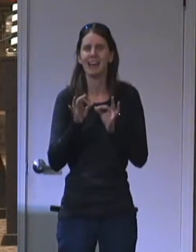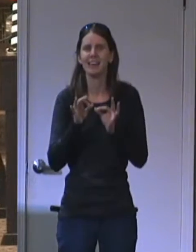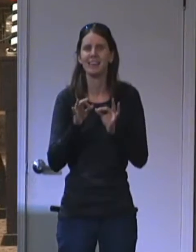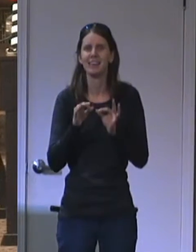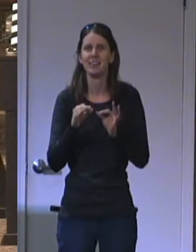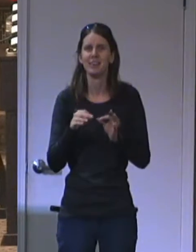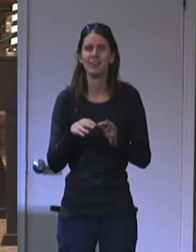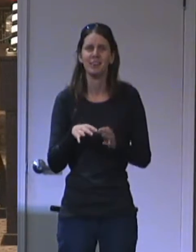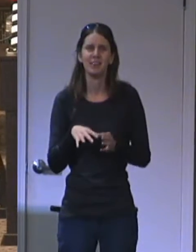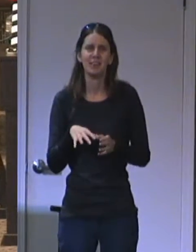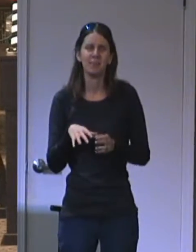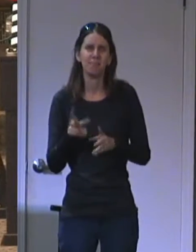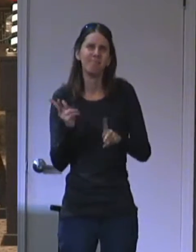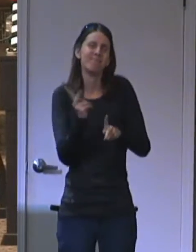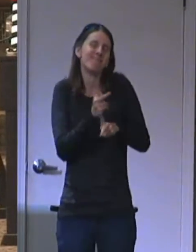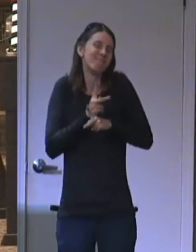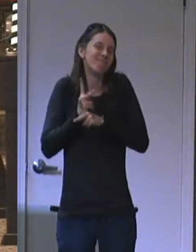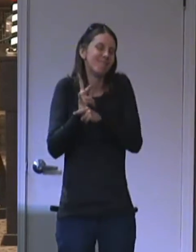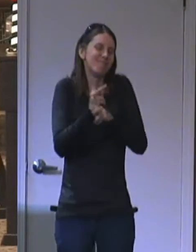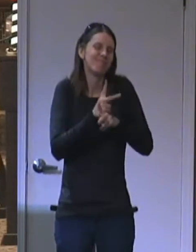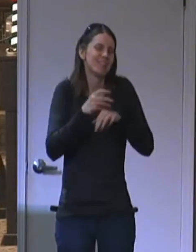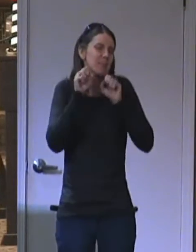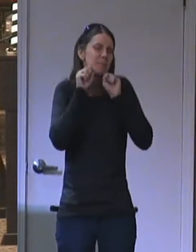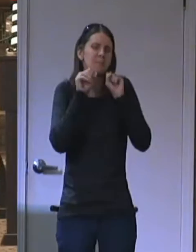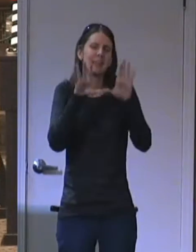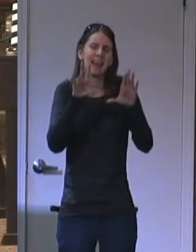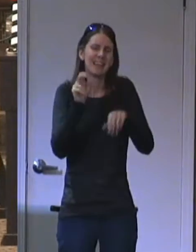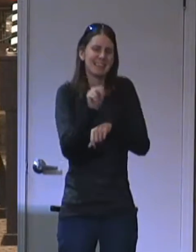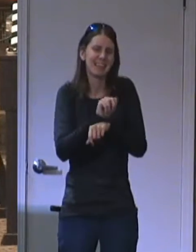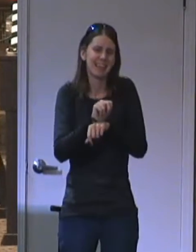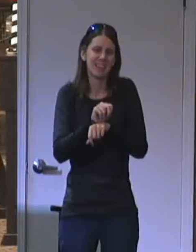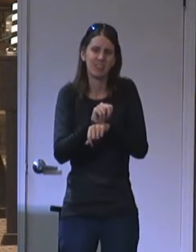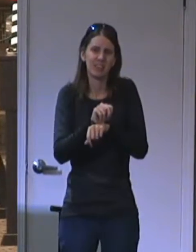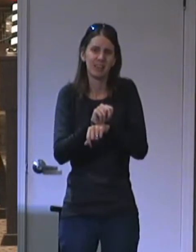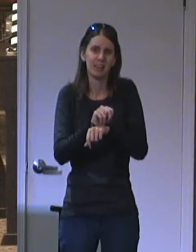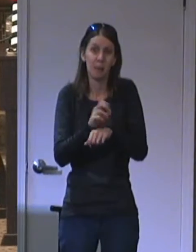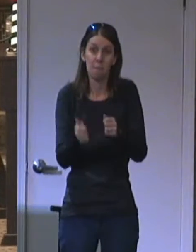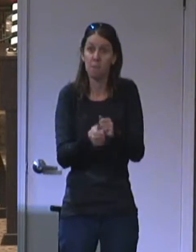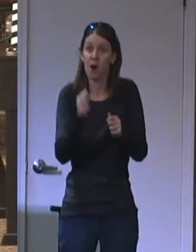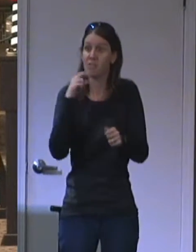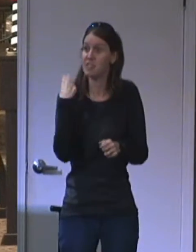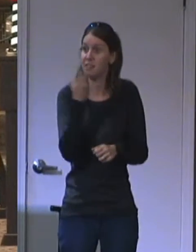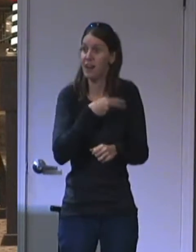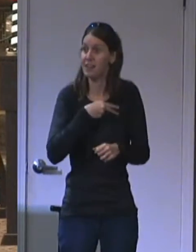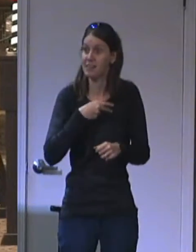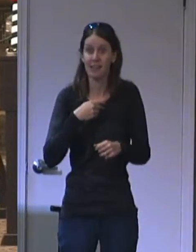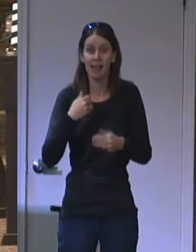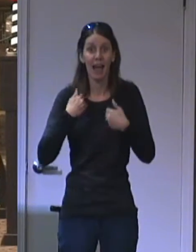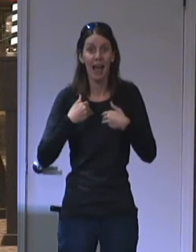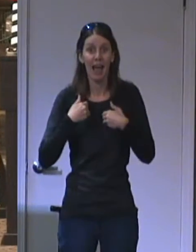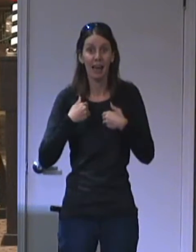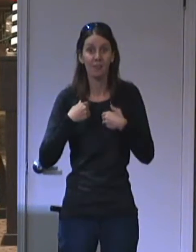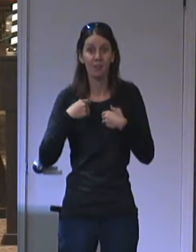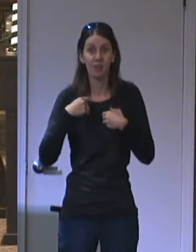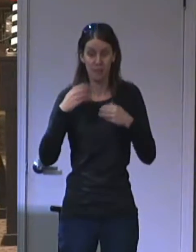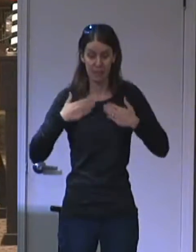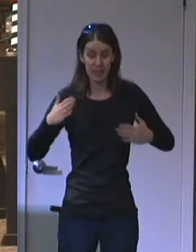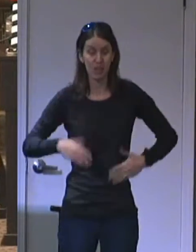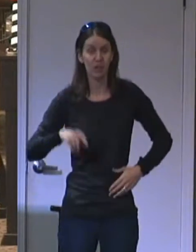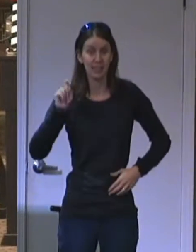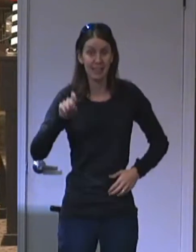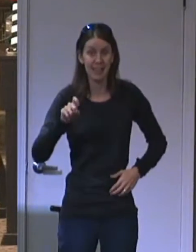pampered, we are so blessed in this nation. Most of us have our physical needs taken care